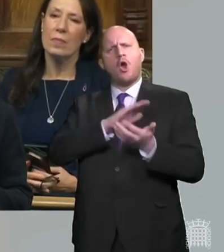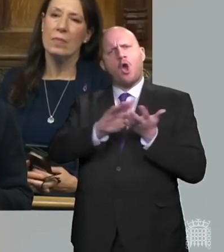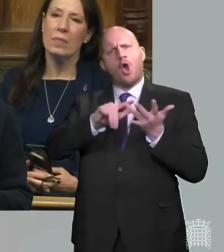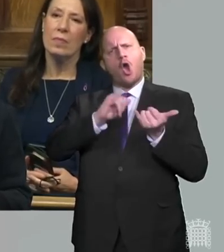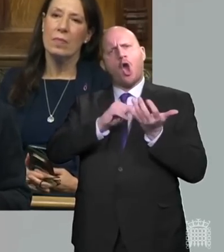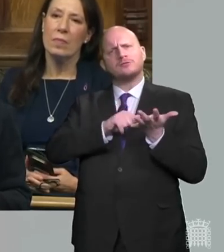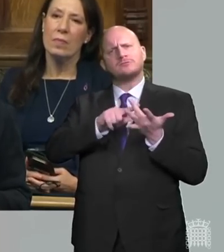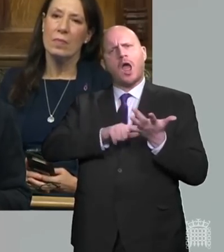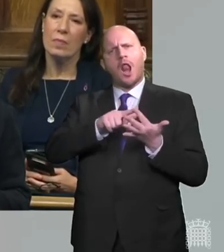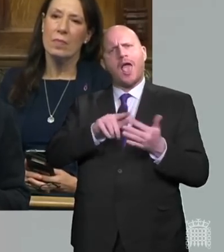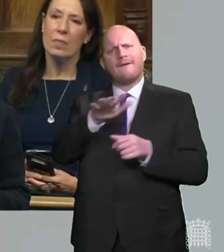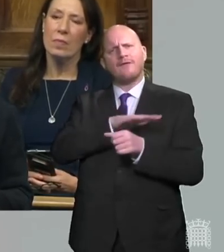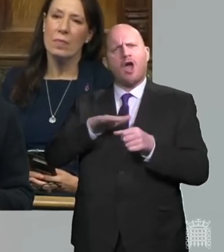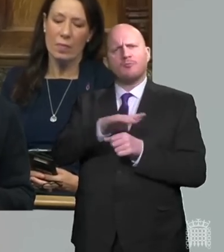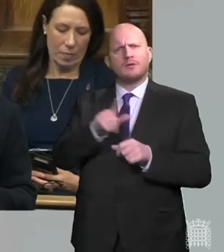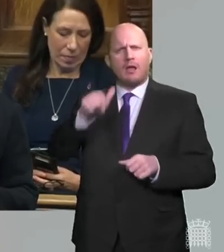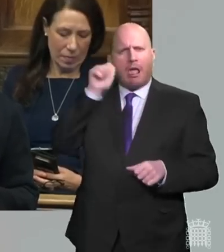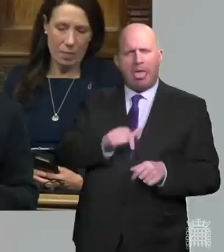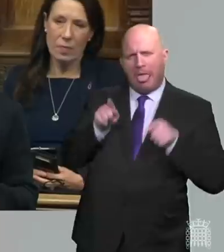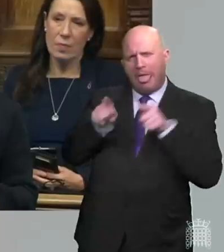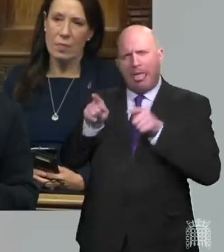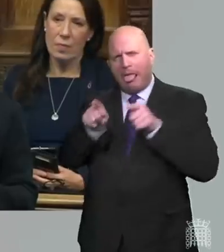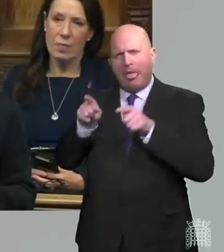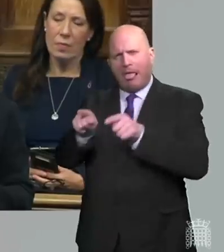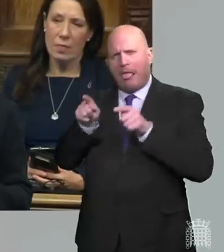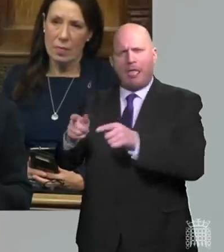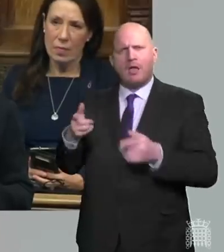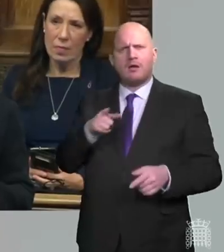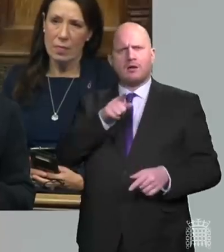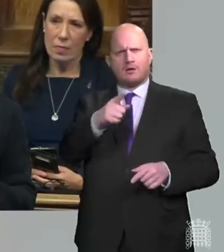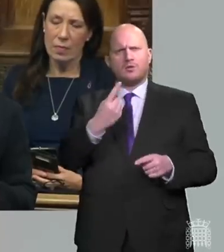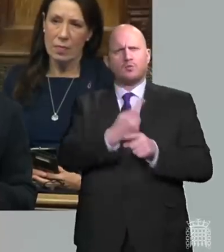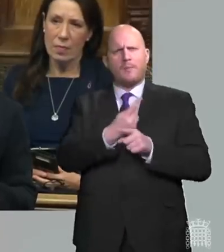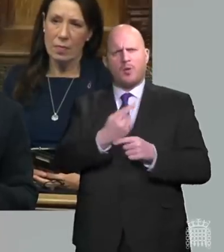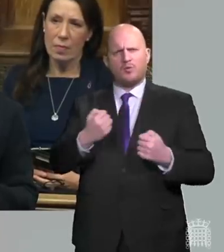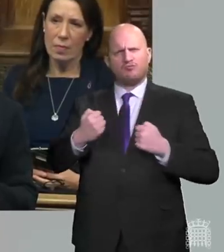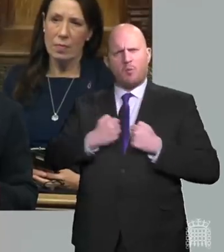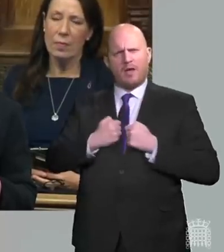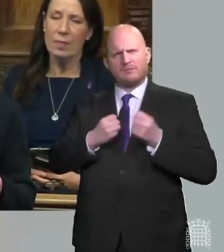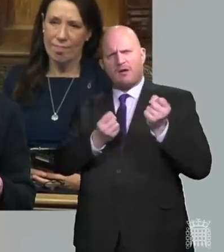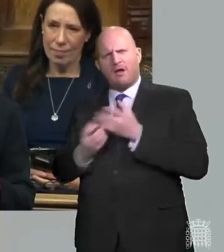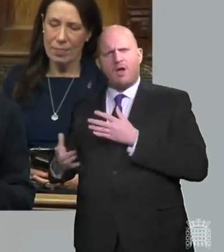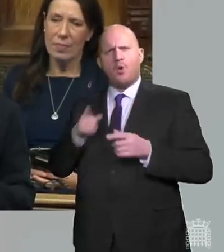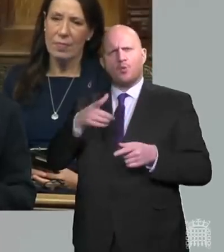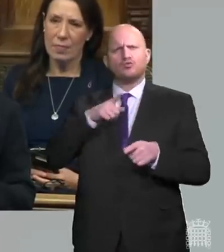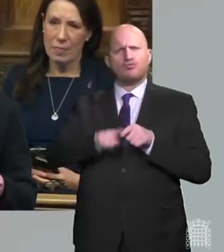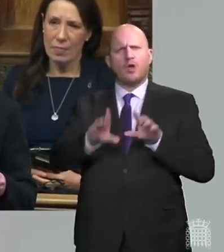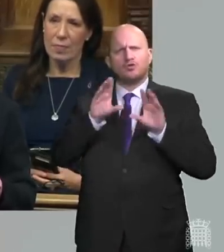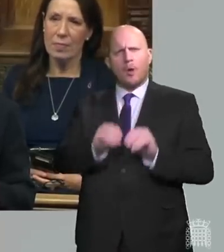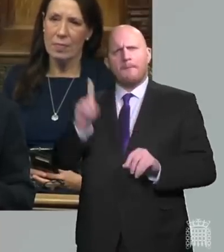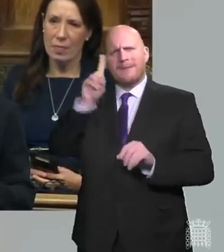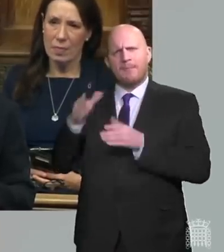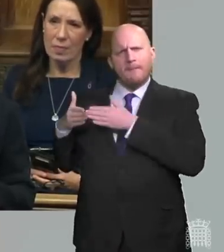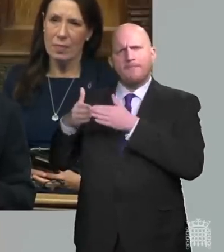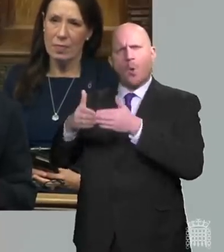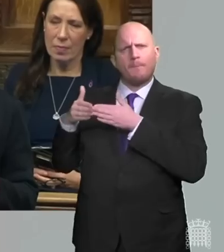than cruel gimmicks like Rwanda, isn't the best way of deterring channel crossings, saving lives and breaking